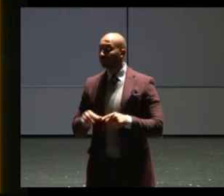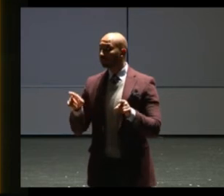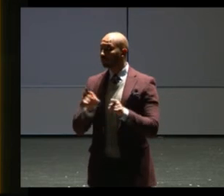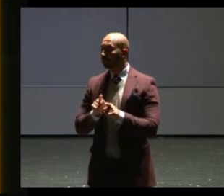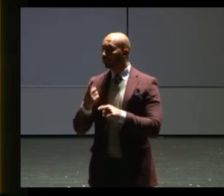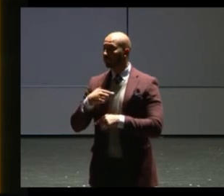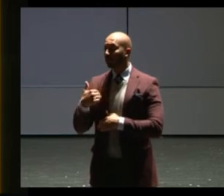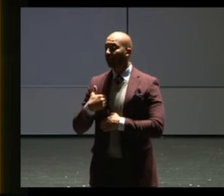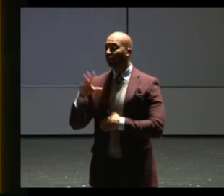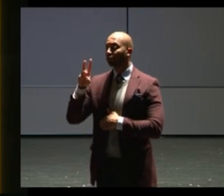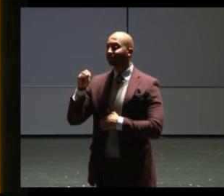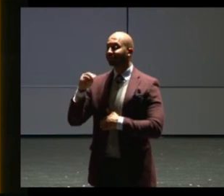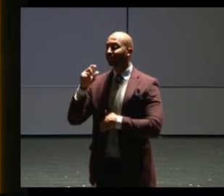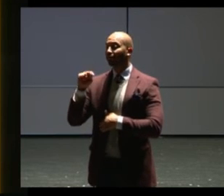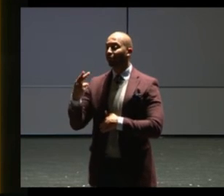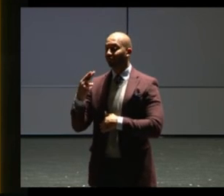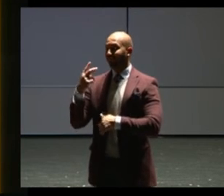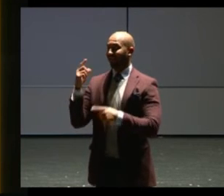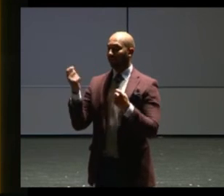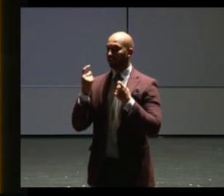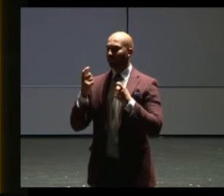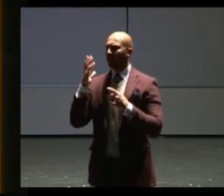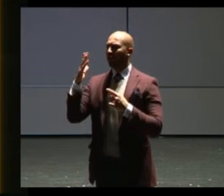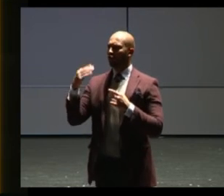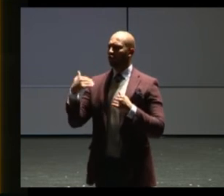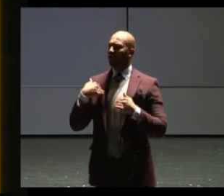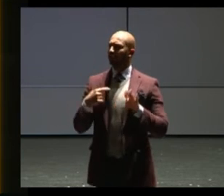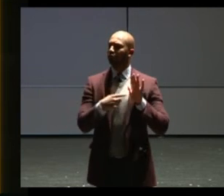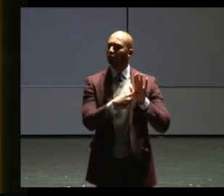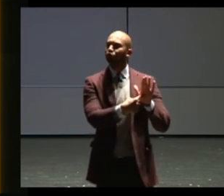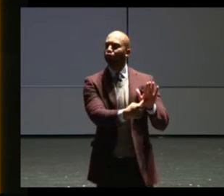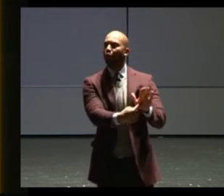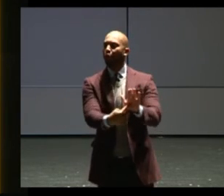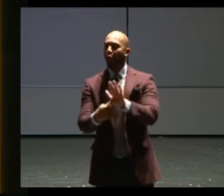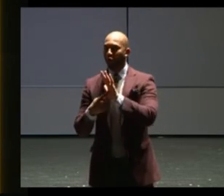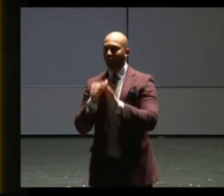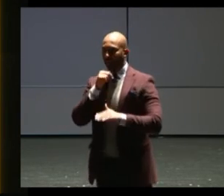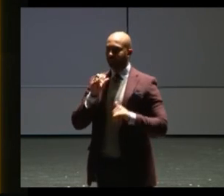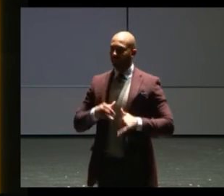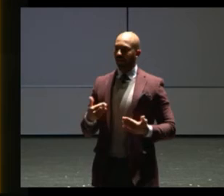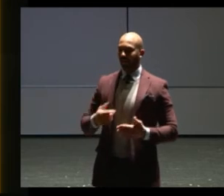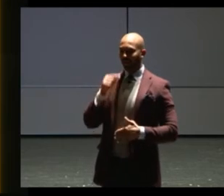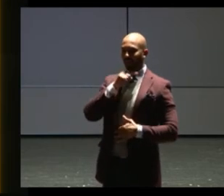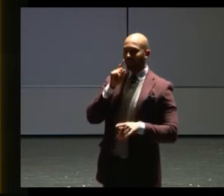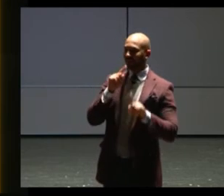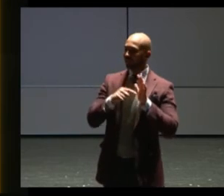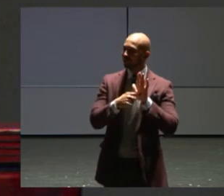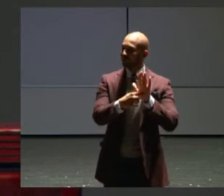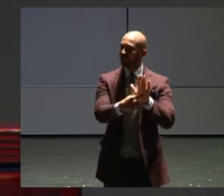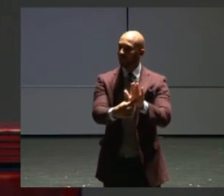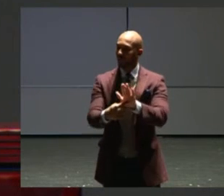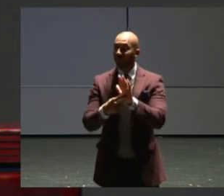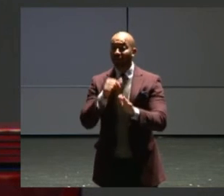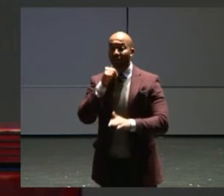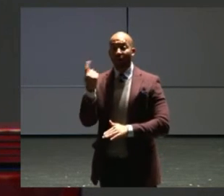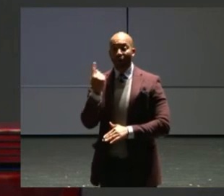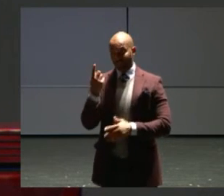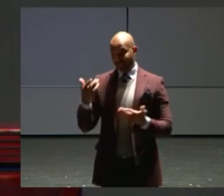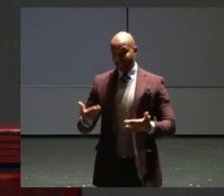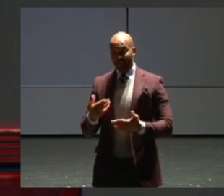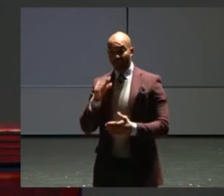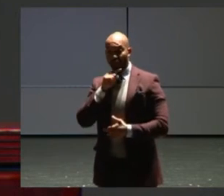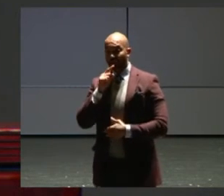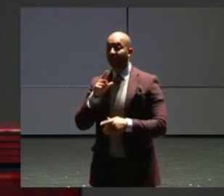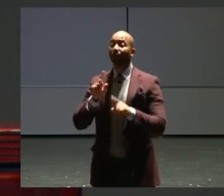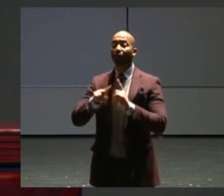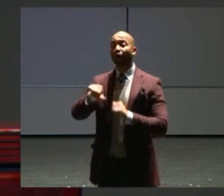60th anniversary, and we're taking this tour and show on the road. I'm focusing on critical cities, not just in Wisconsin, but in other places. In fact,